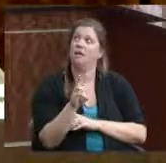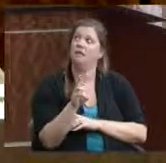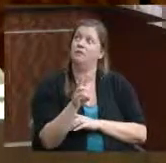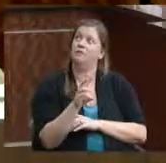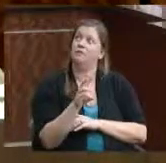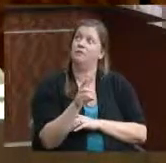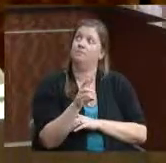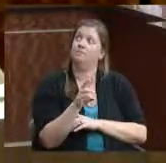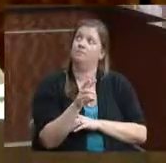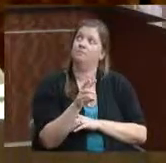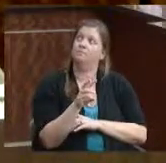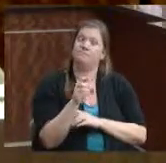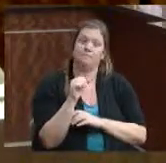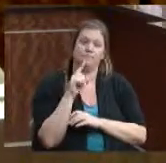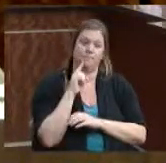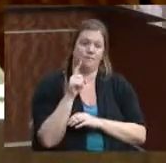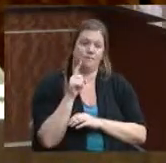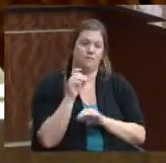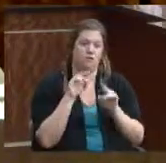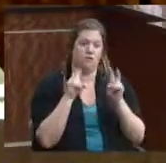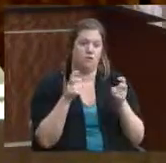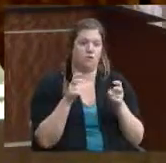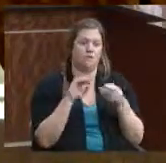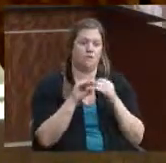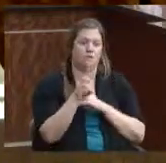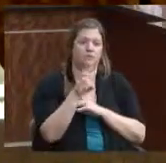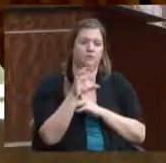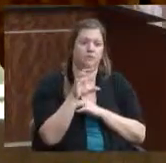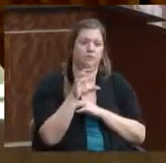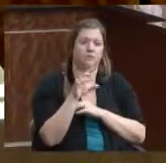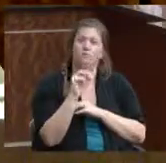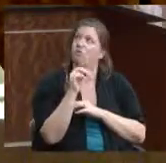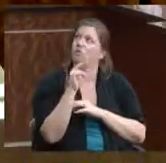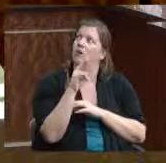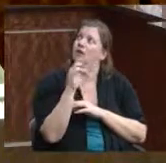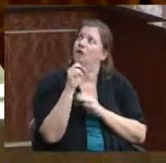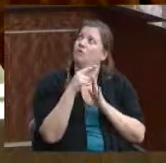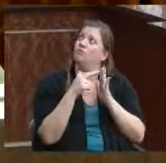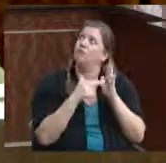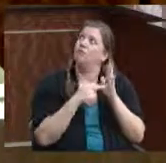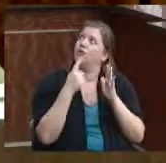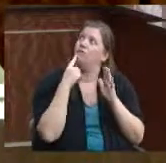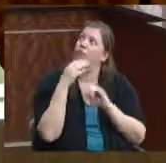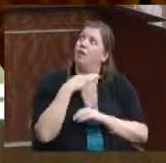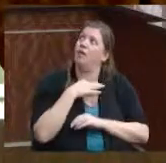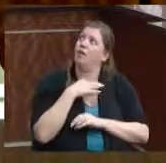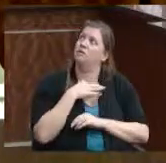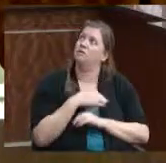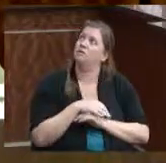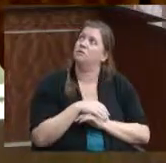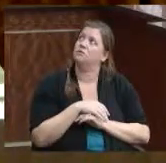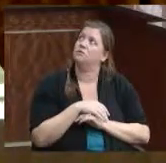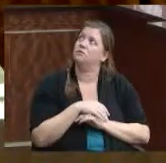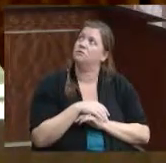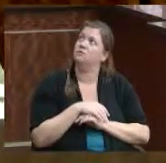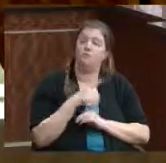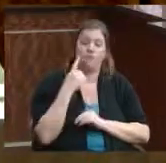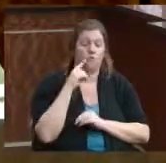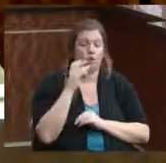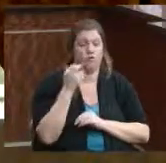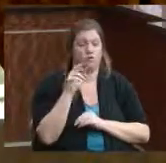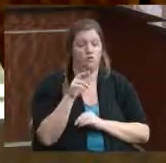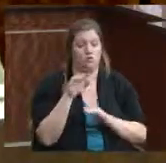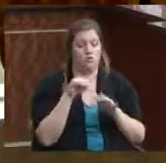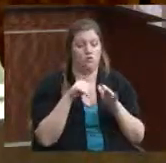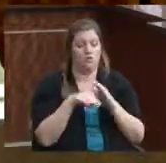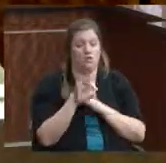charter resolution to amend Article 600, Registration and Elections, of the Charter of the City